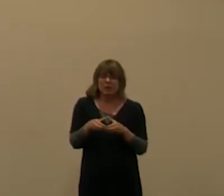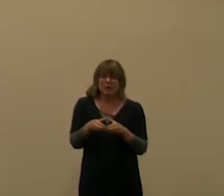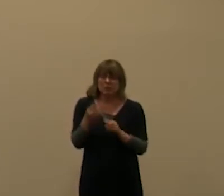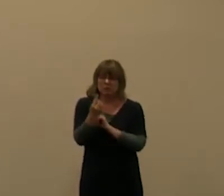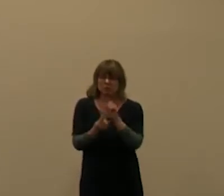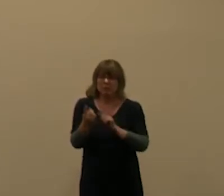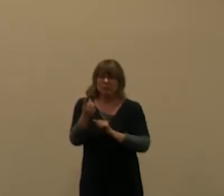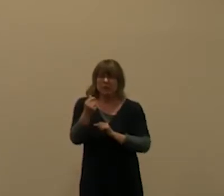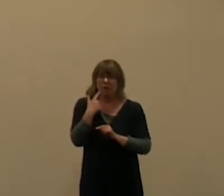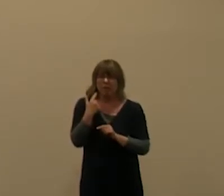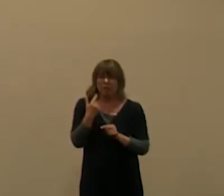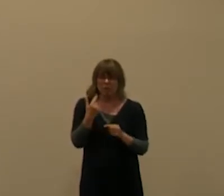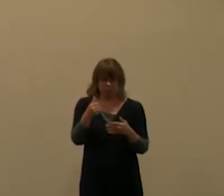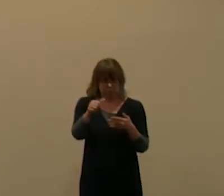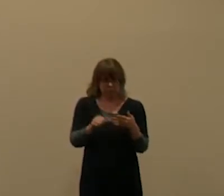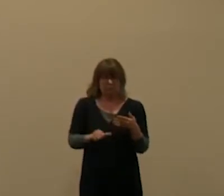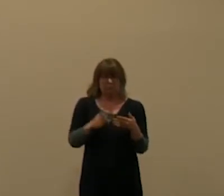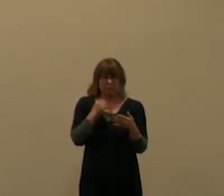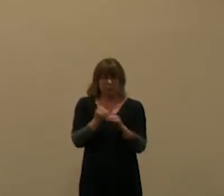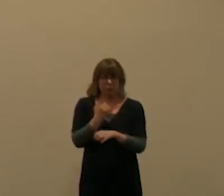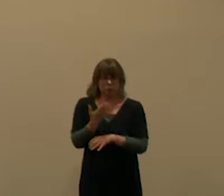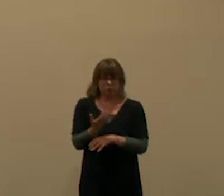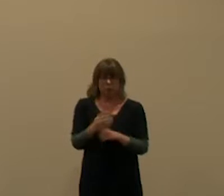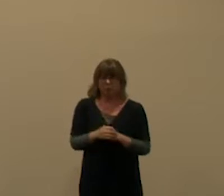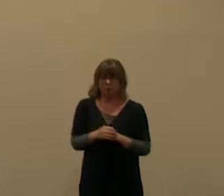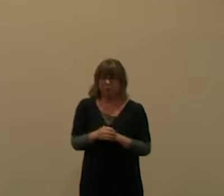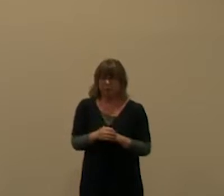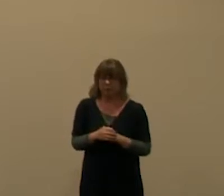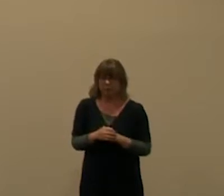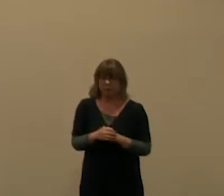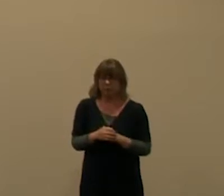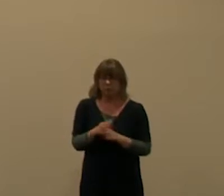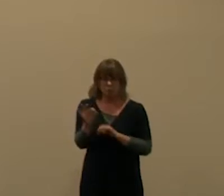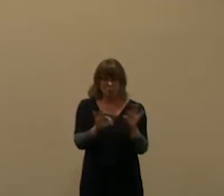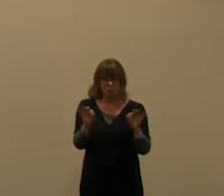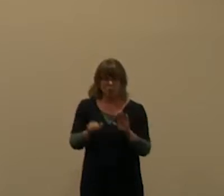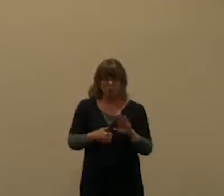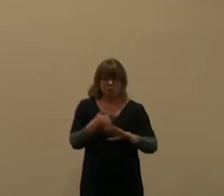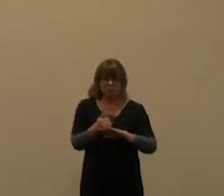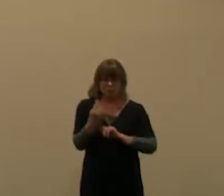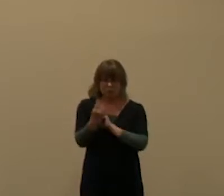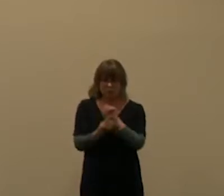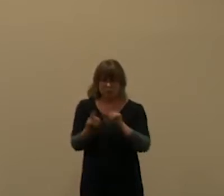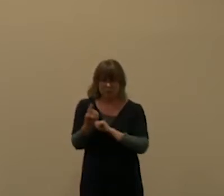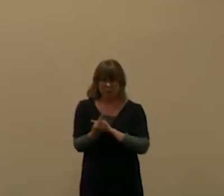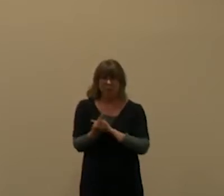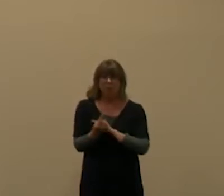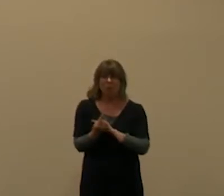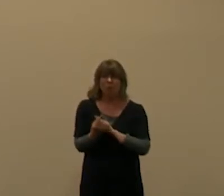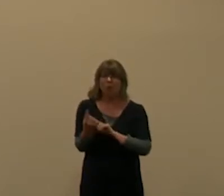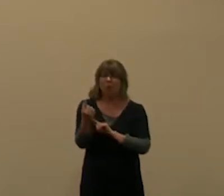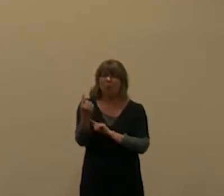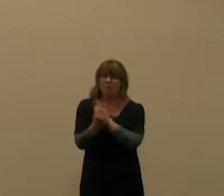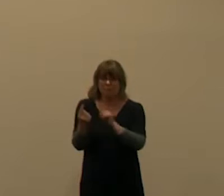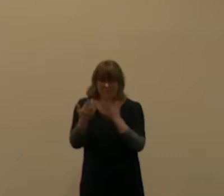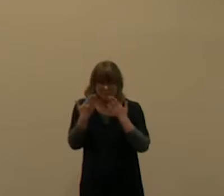care of. So very briefly, what are the options to set up a meeting? We've got the Meet Now functionality in